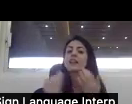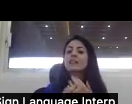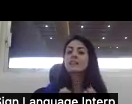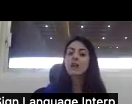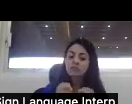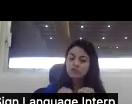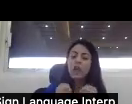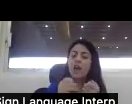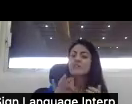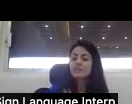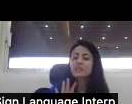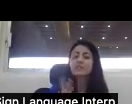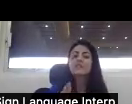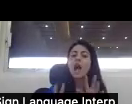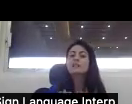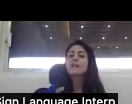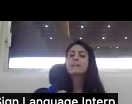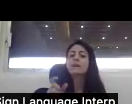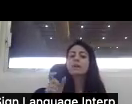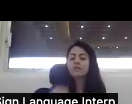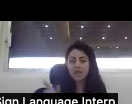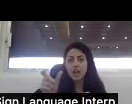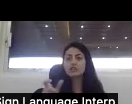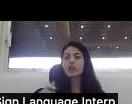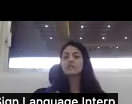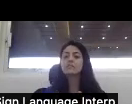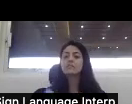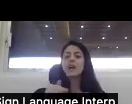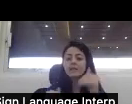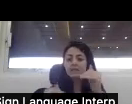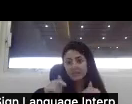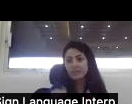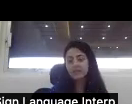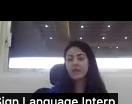coverage. And we can derive from this sort of few systemic issues which really prevent